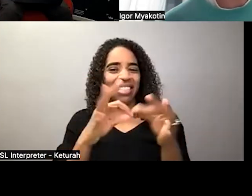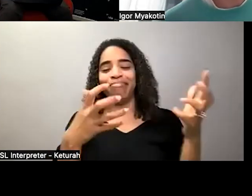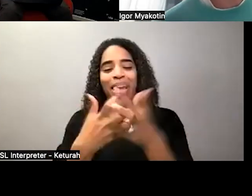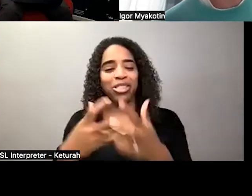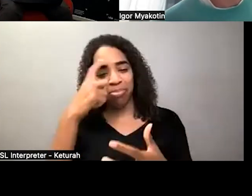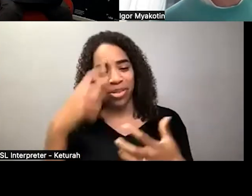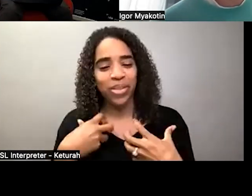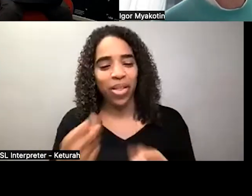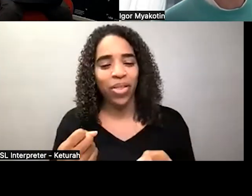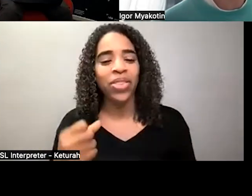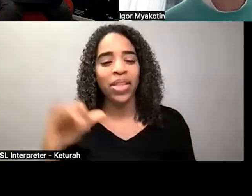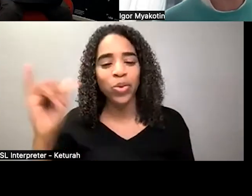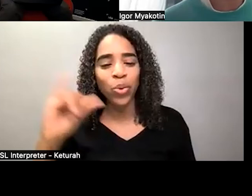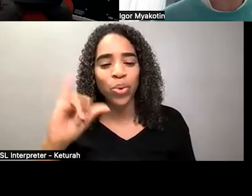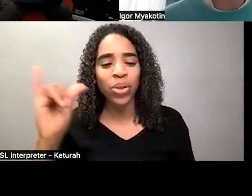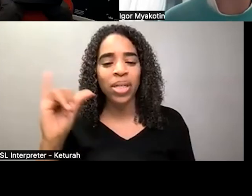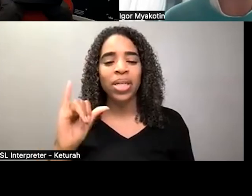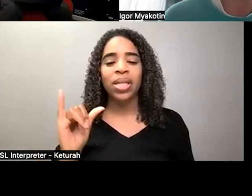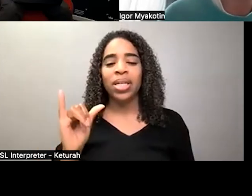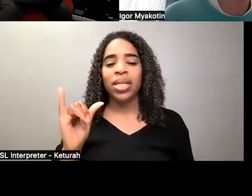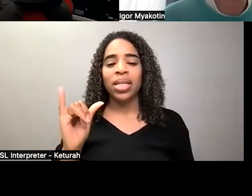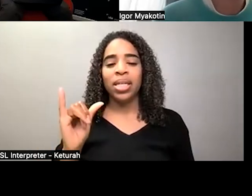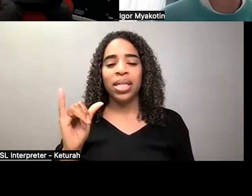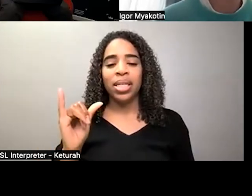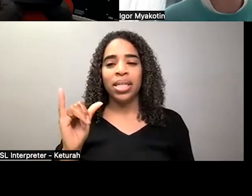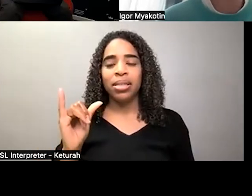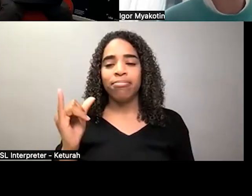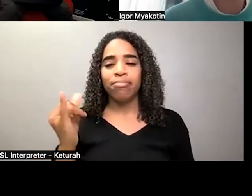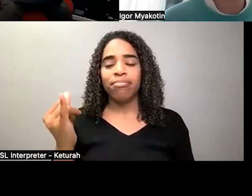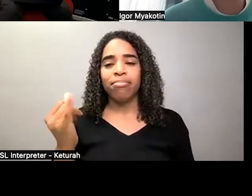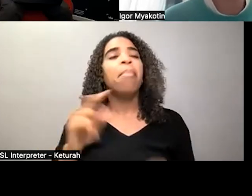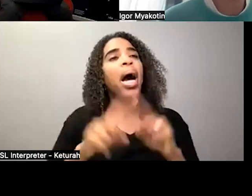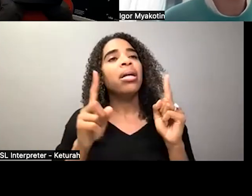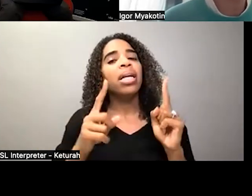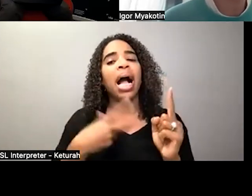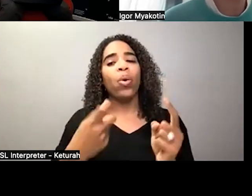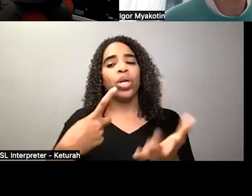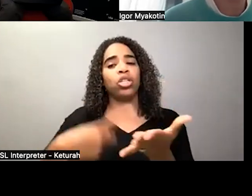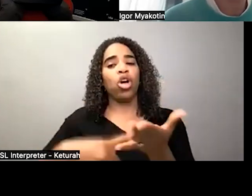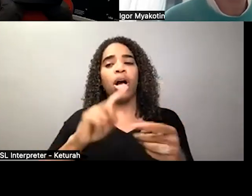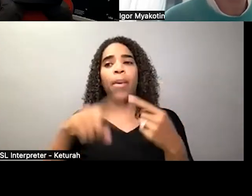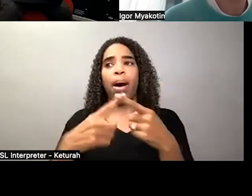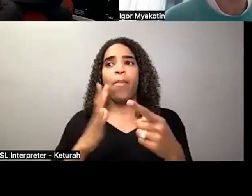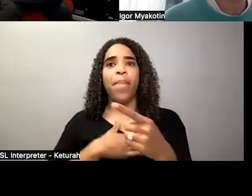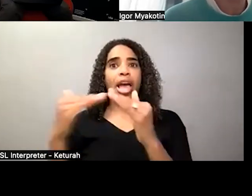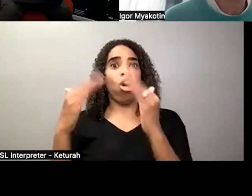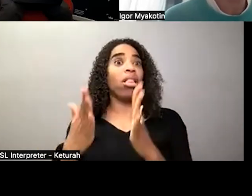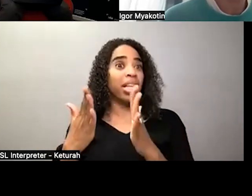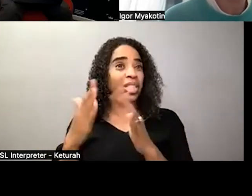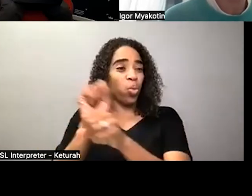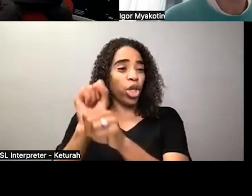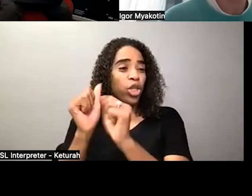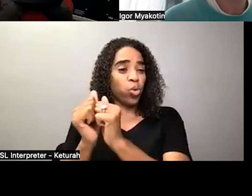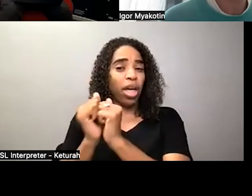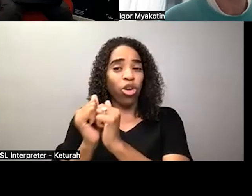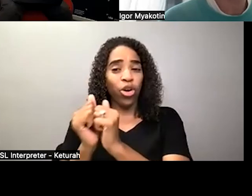don't know. I mean, I don't know what safety. But I want to talk about my colleagues in Iran. I want to talk about